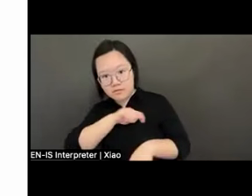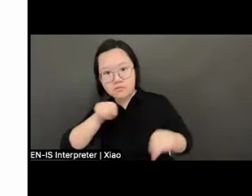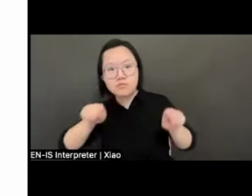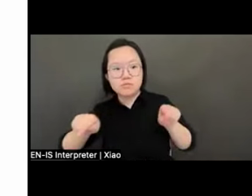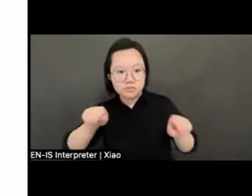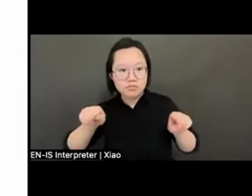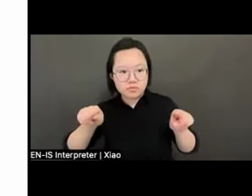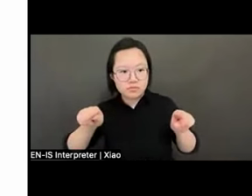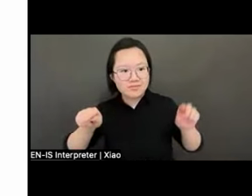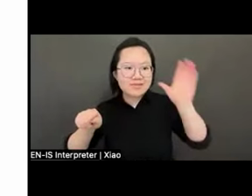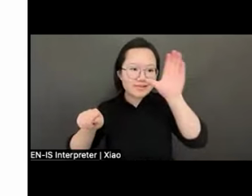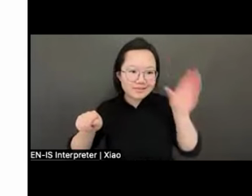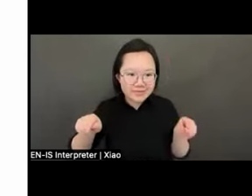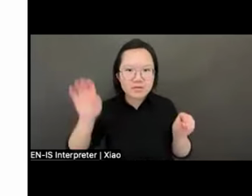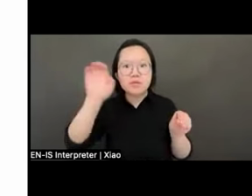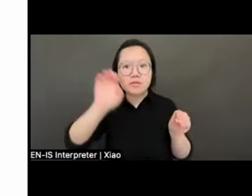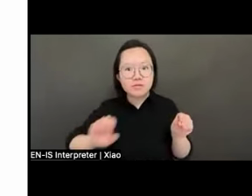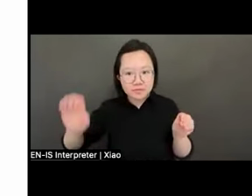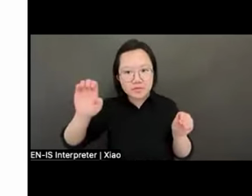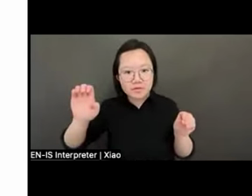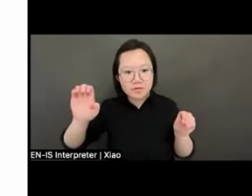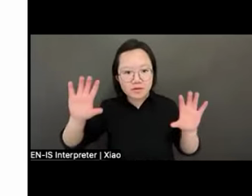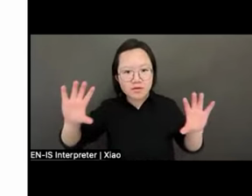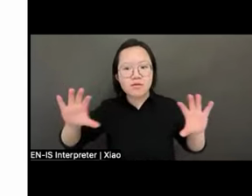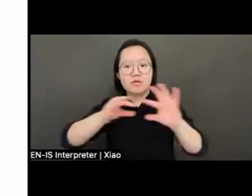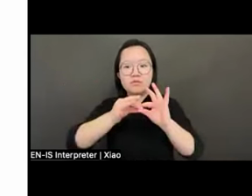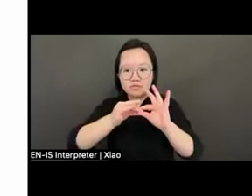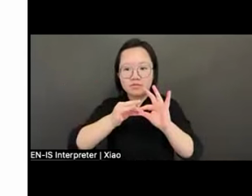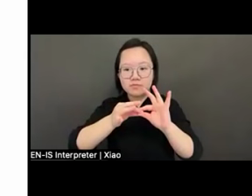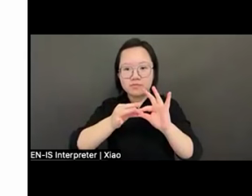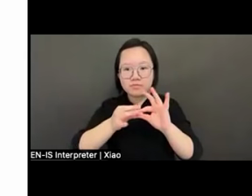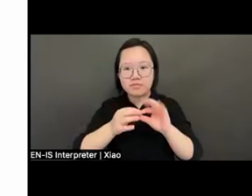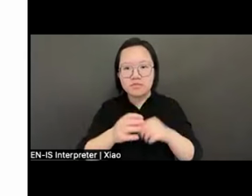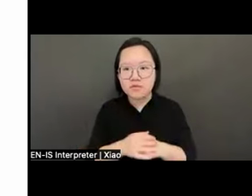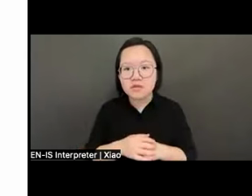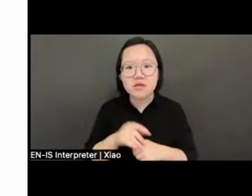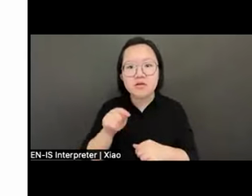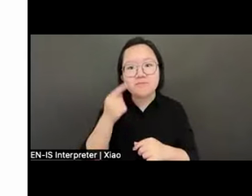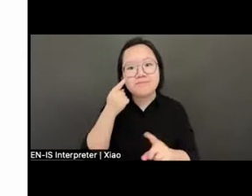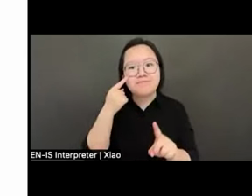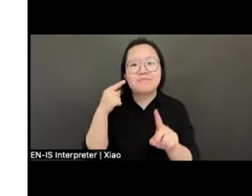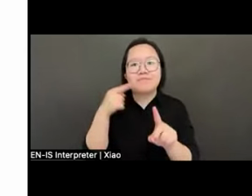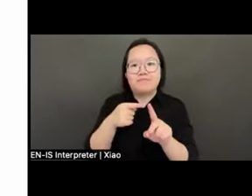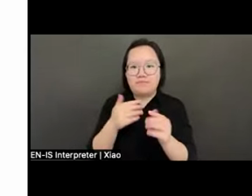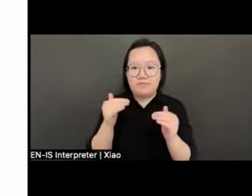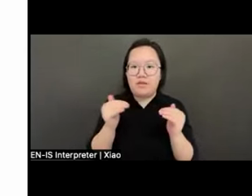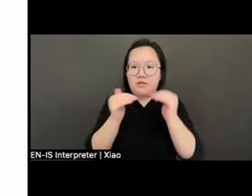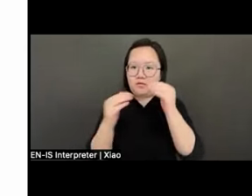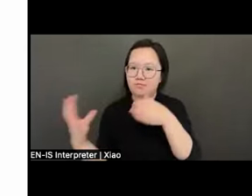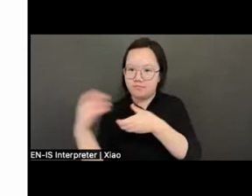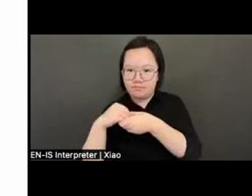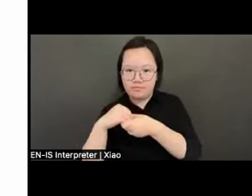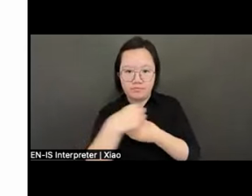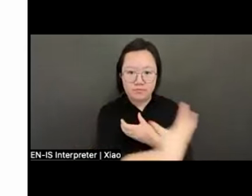or the topic you want to work on should be relevant for all participating organizations. And then the collaboration itself should